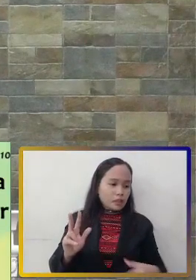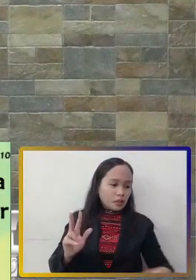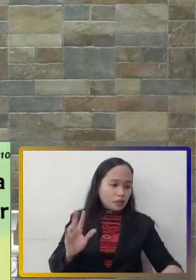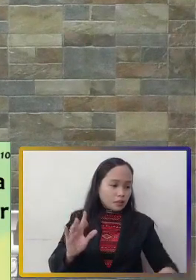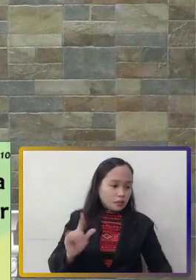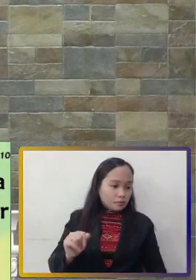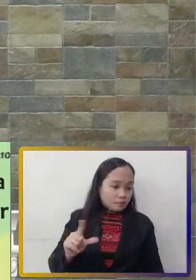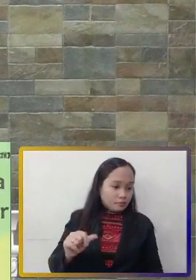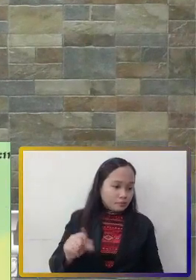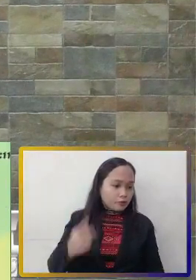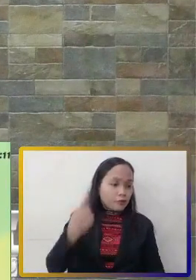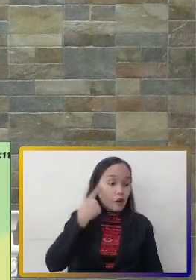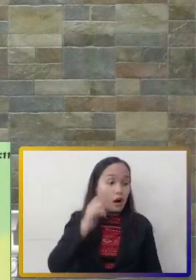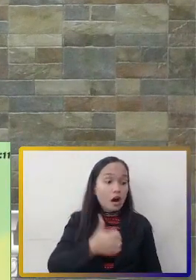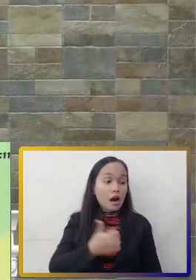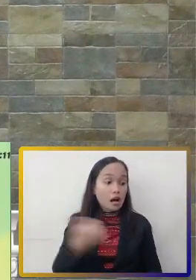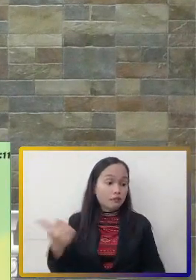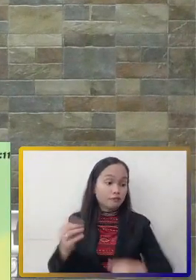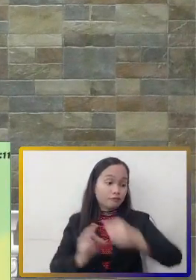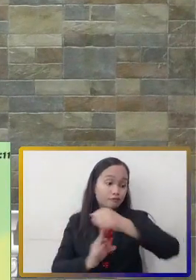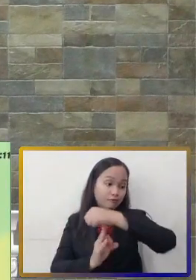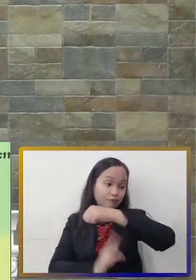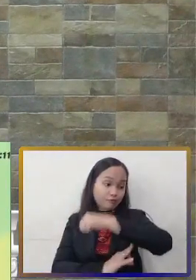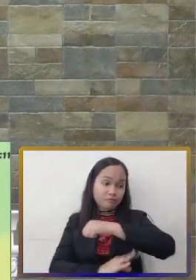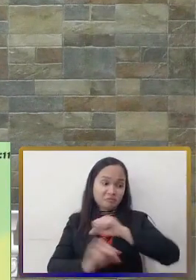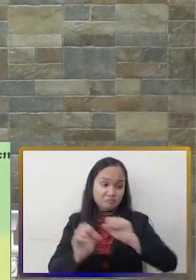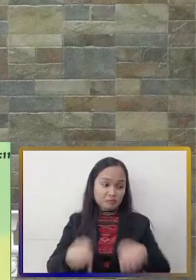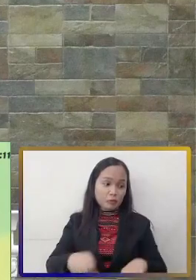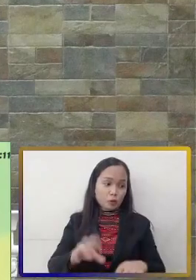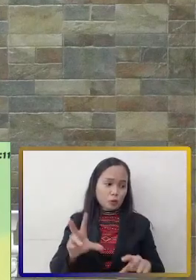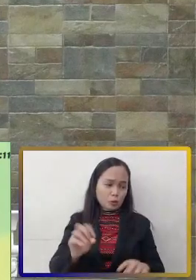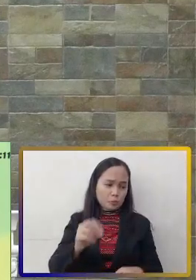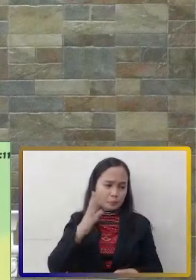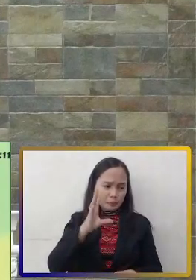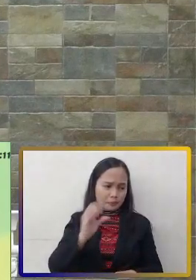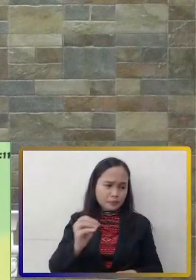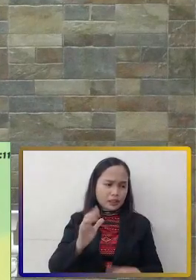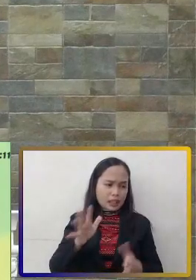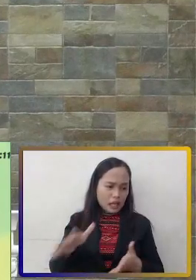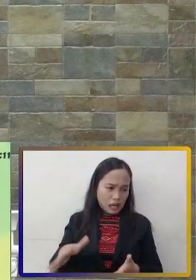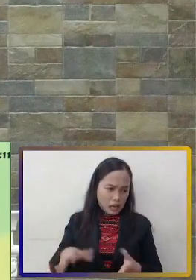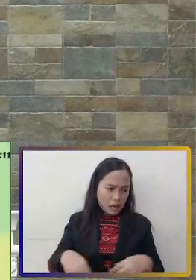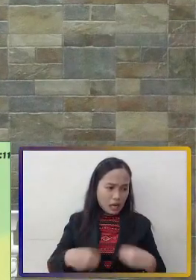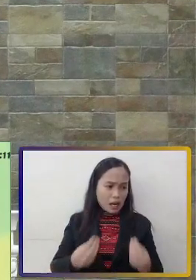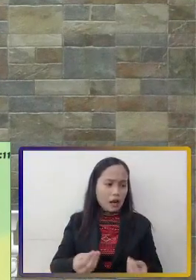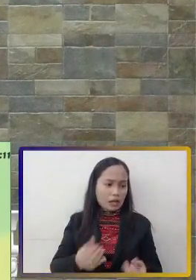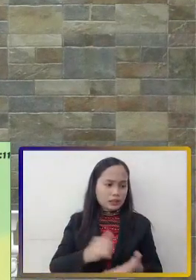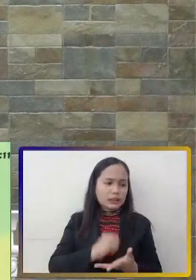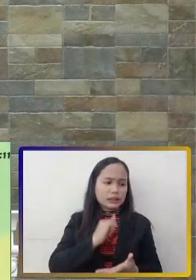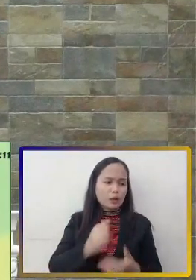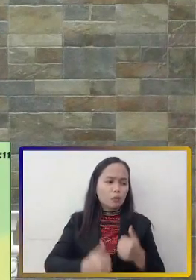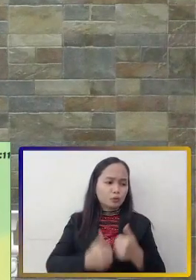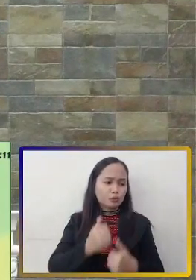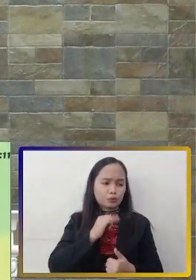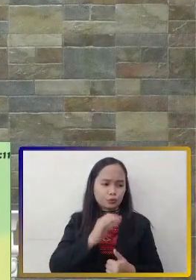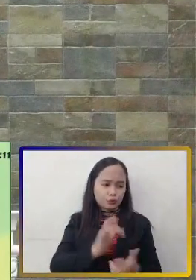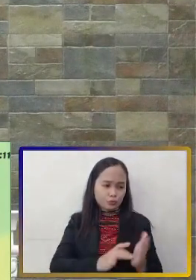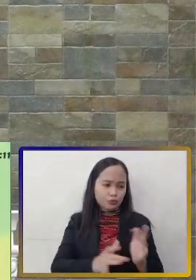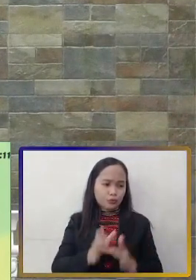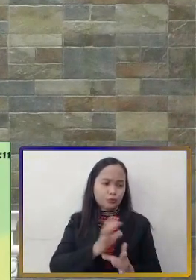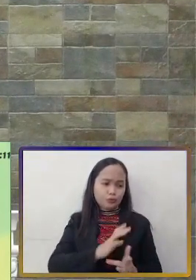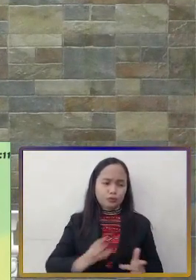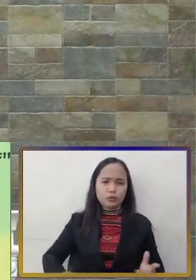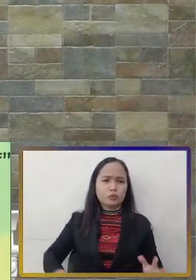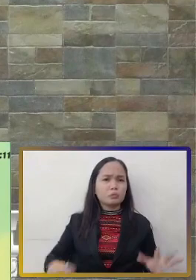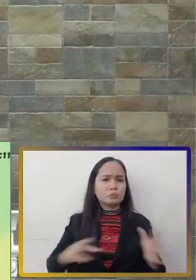Verse number 11 now. For other foundation can no man lay than that is laid, which is Jesus Christ. Okay? Wala